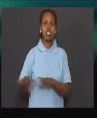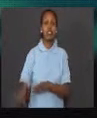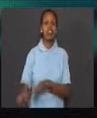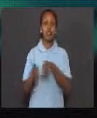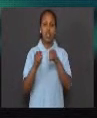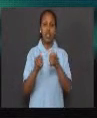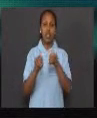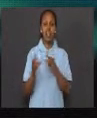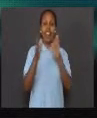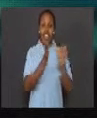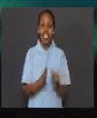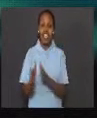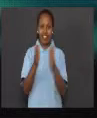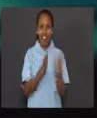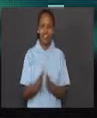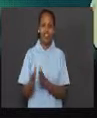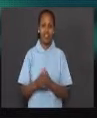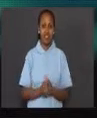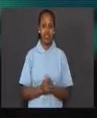Students, let's get ready.